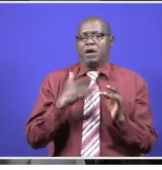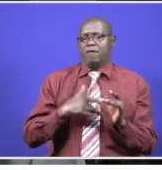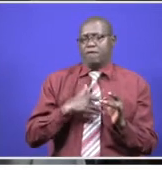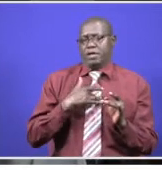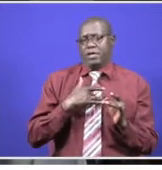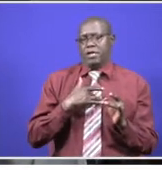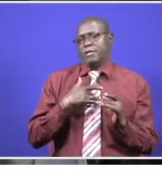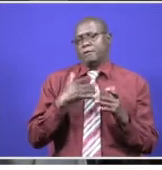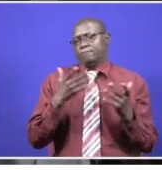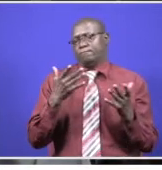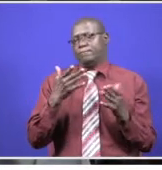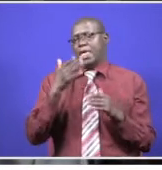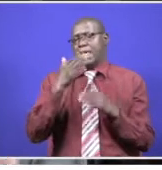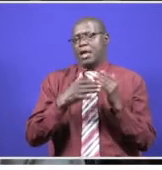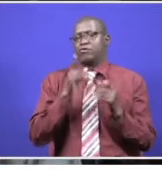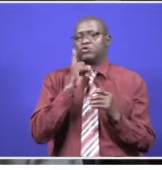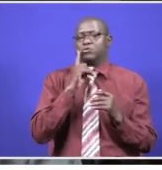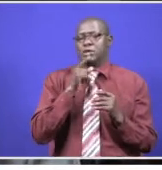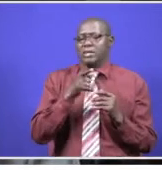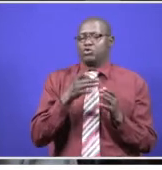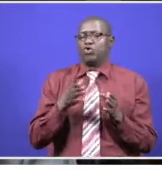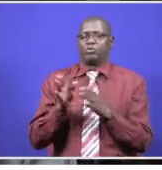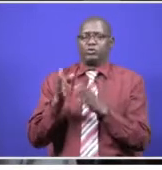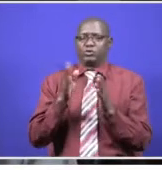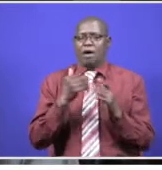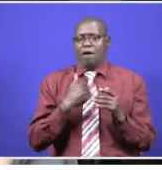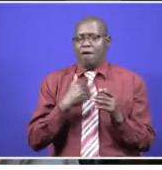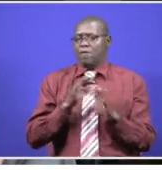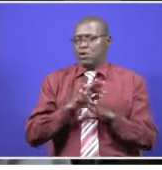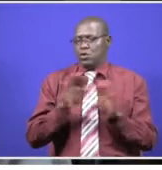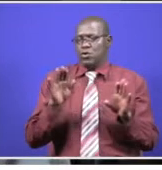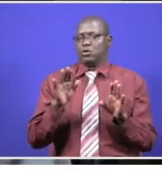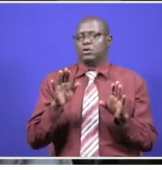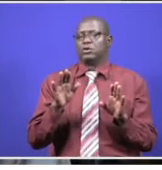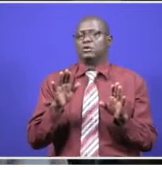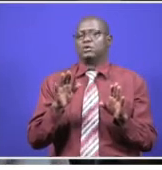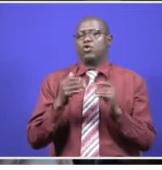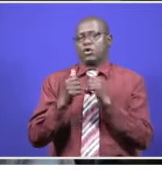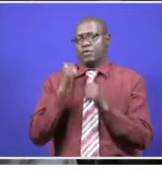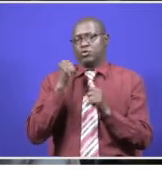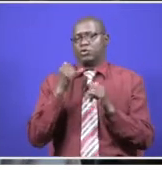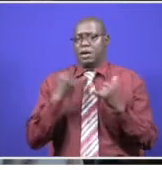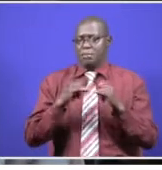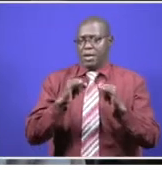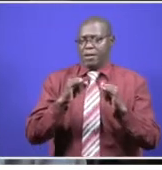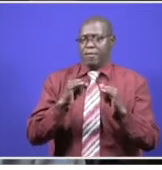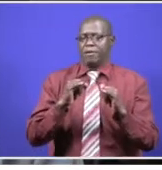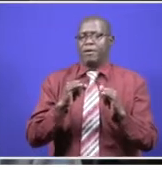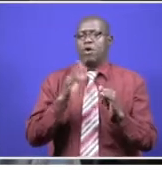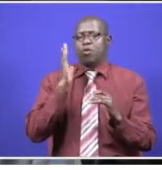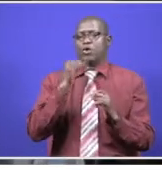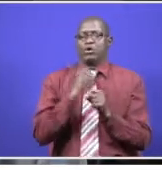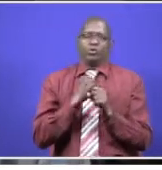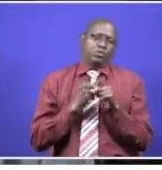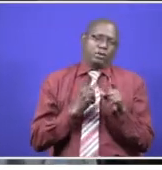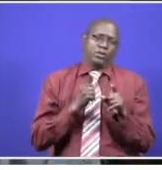the end of tomorrow, those opportunity which I have not been refused to apply or pursue, I'm going to do that,